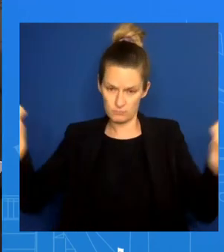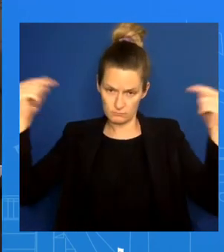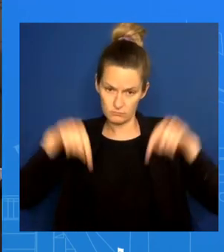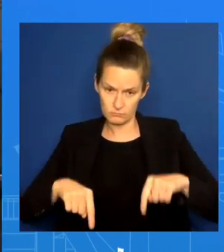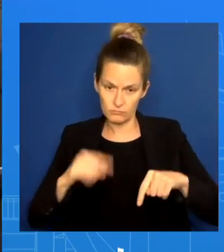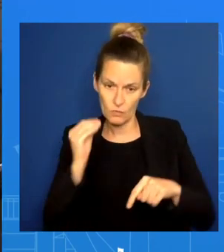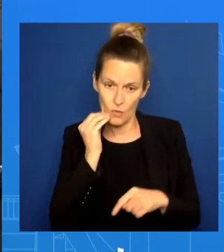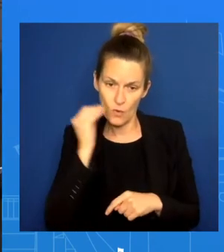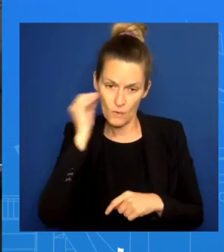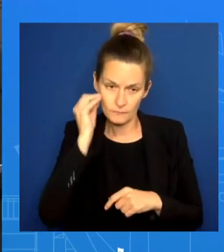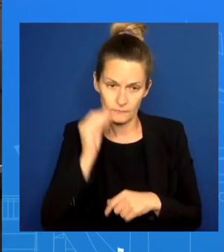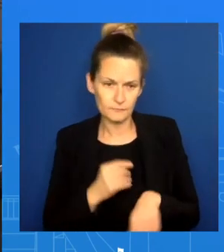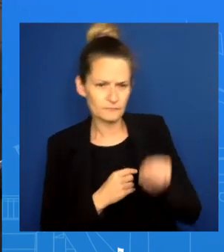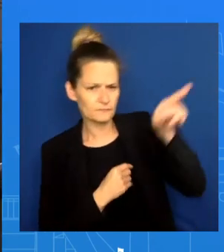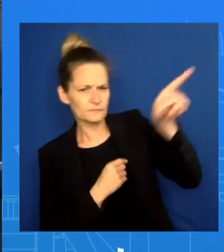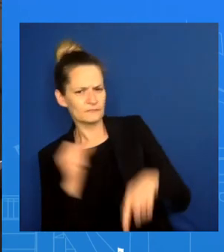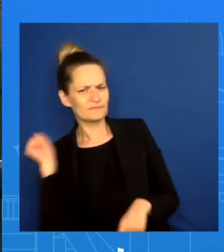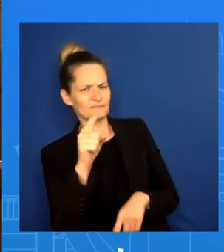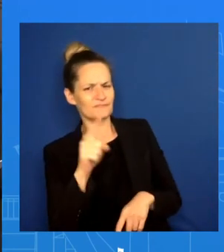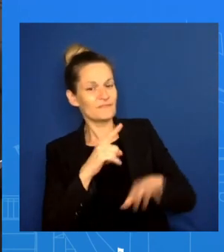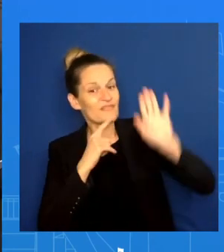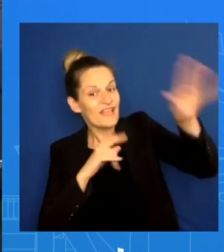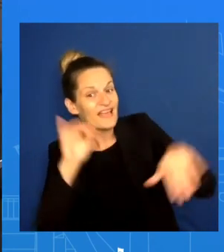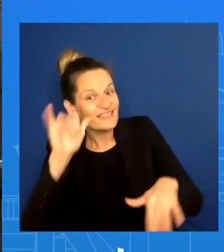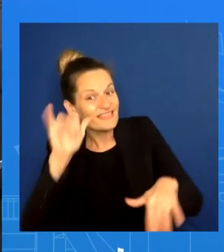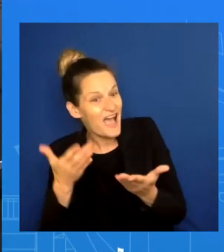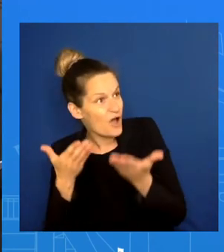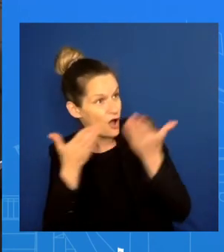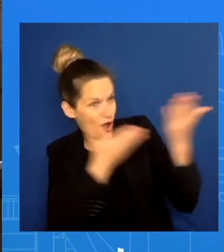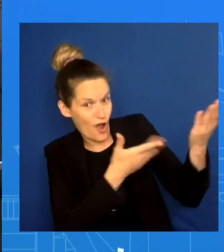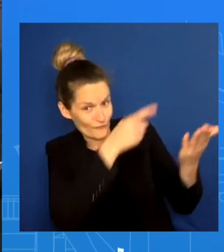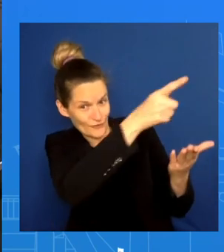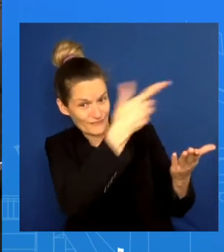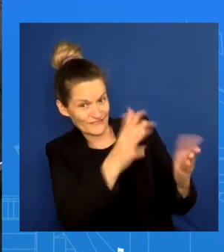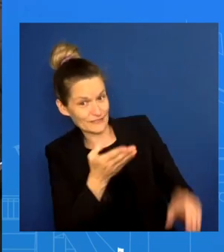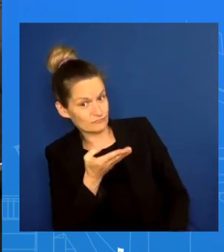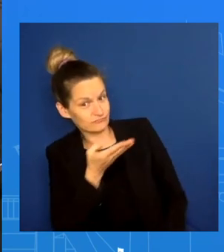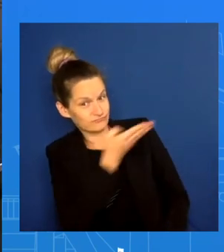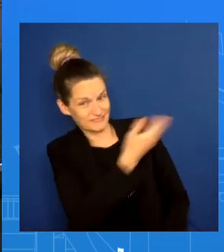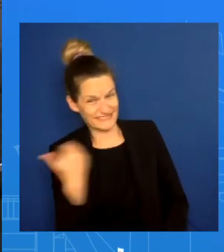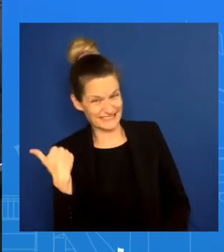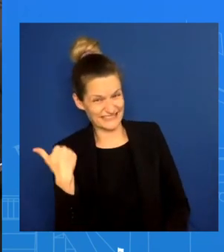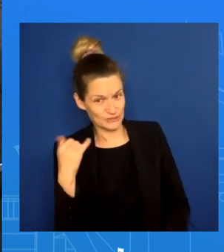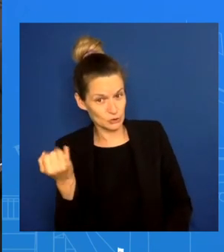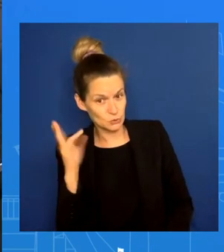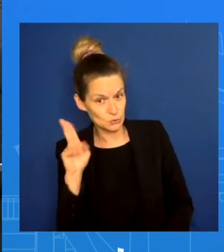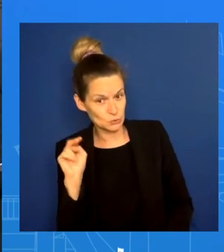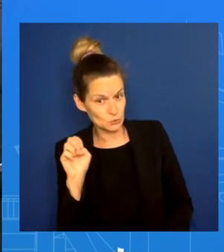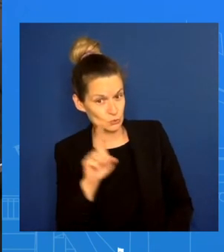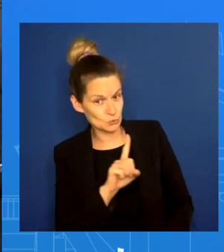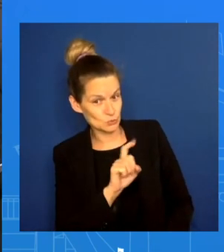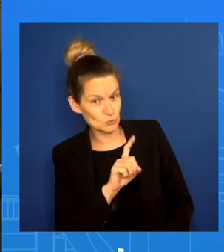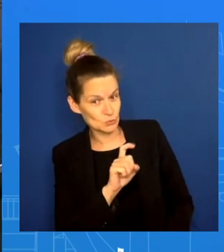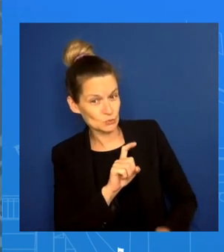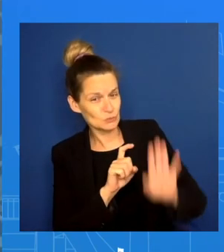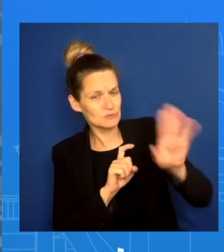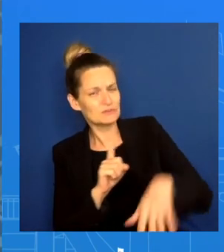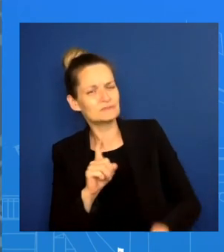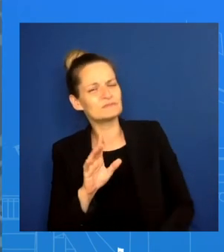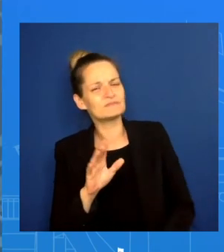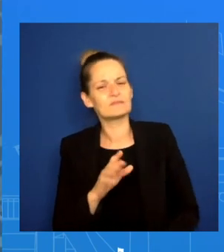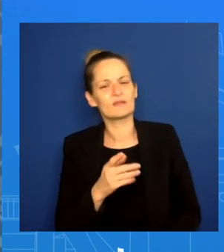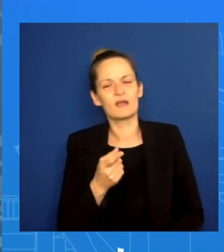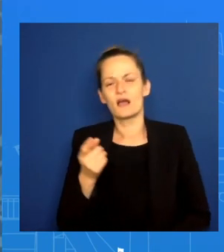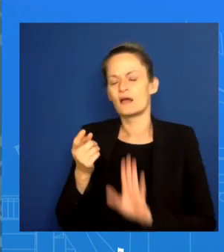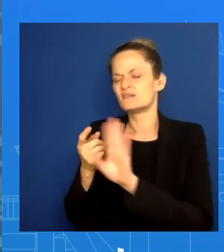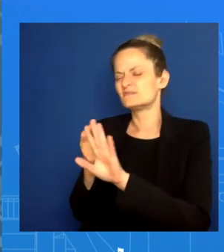Russia responded to the offer? And our indication seems to be that they have not. And if they have not responded, what do you read into that? Again, I don't want to get